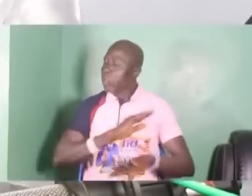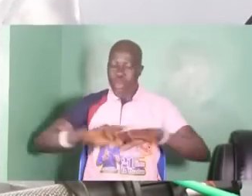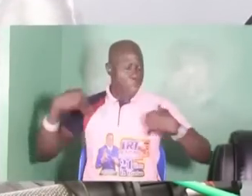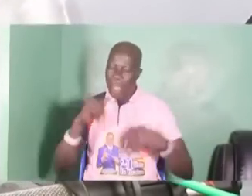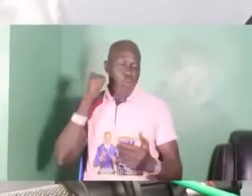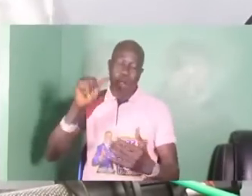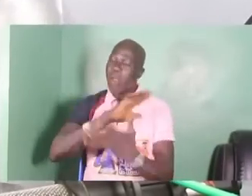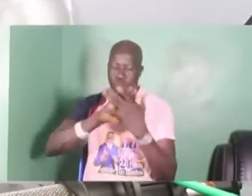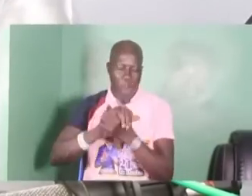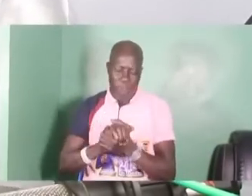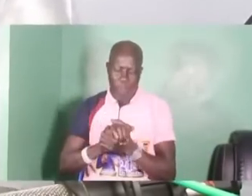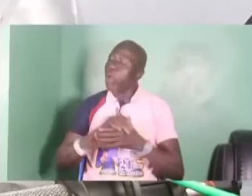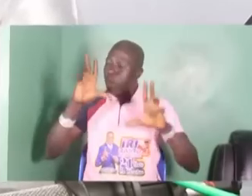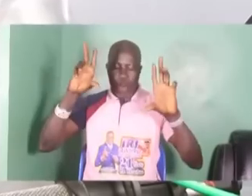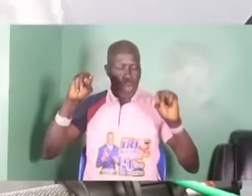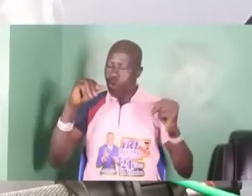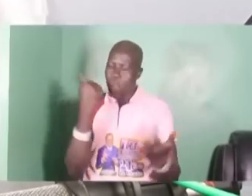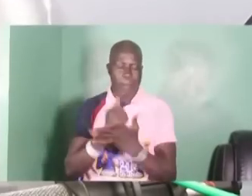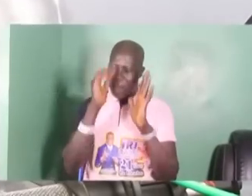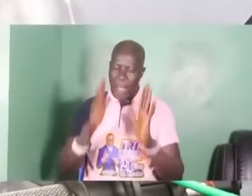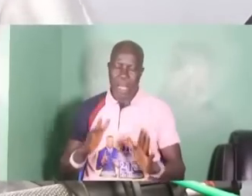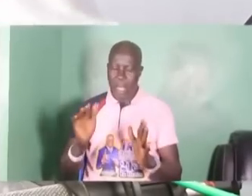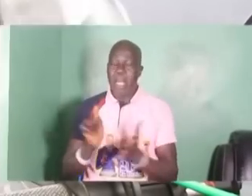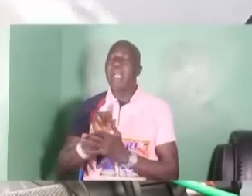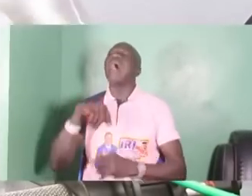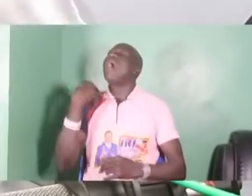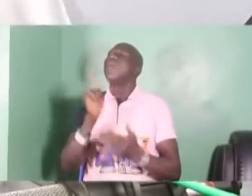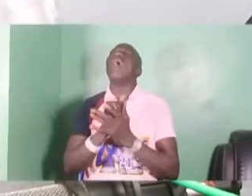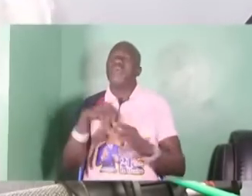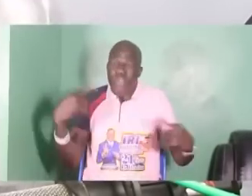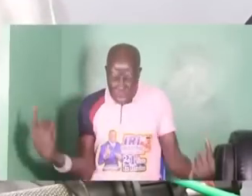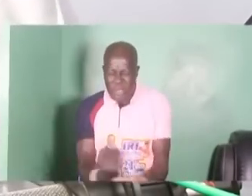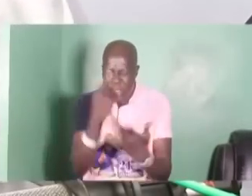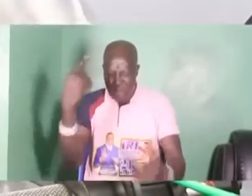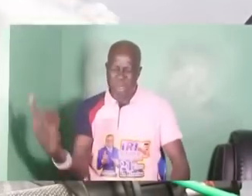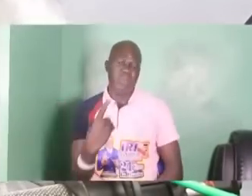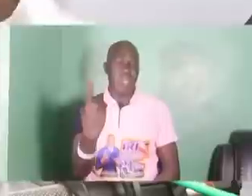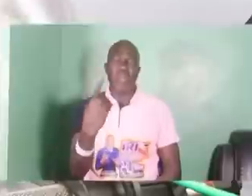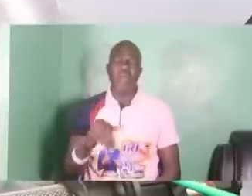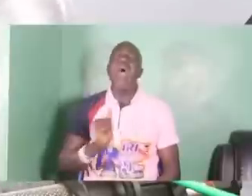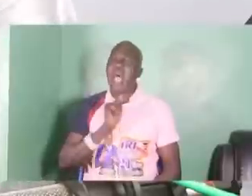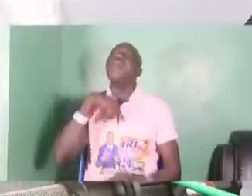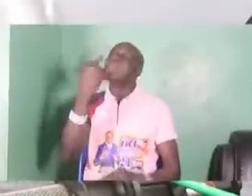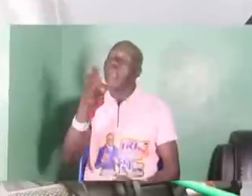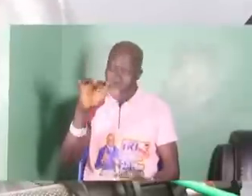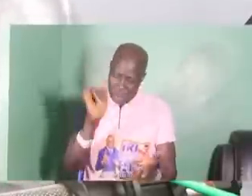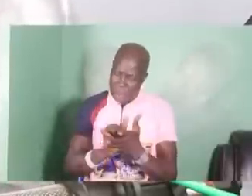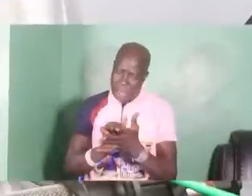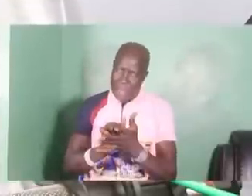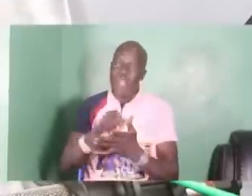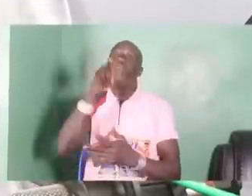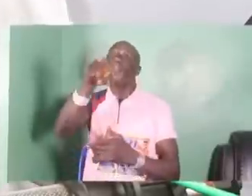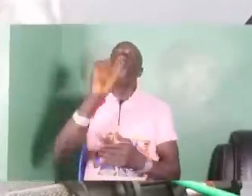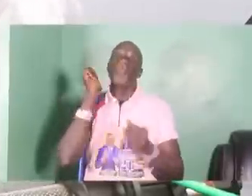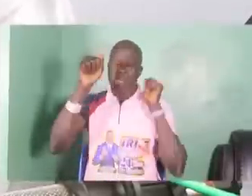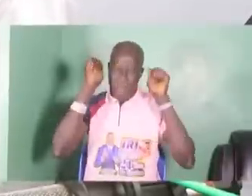make sure your eye is beside your radio abi Facebook abi TV your Facebook or your television won lo mo ti nwe iru bro ti je ki oro re ku wa legbe na o get your